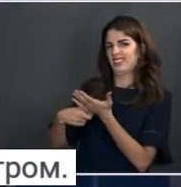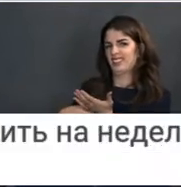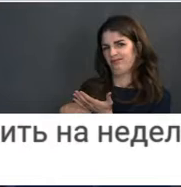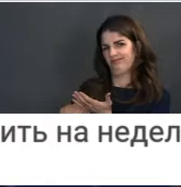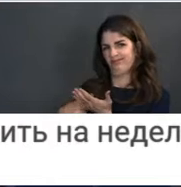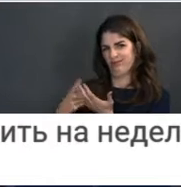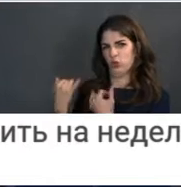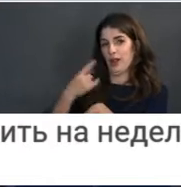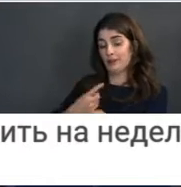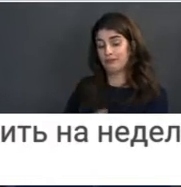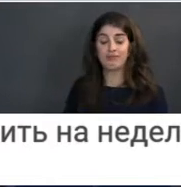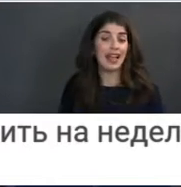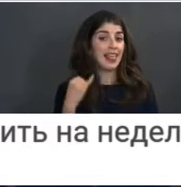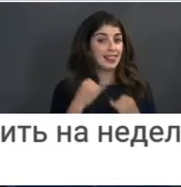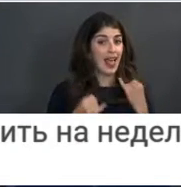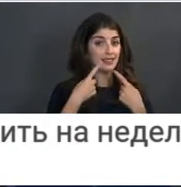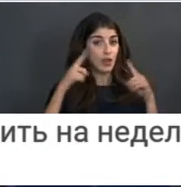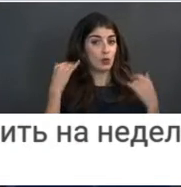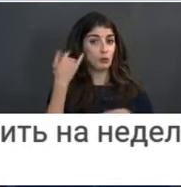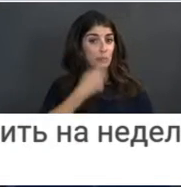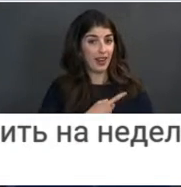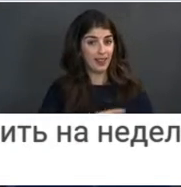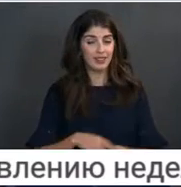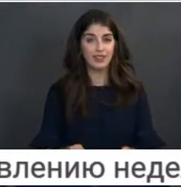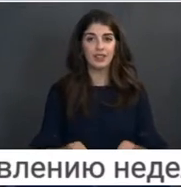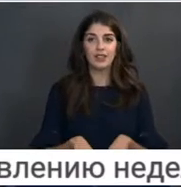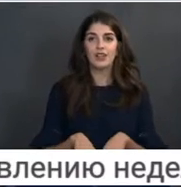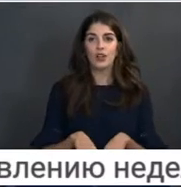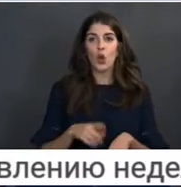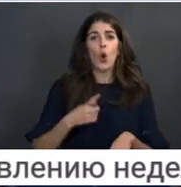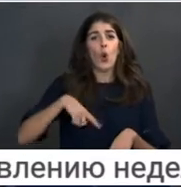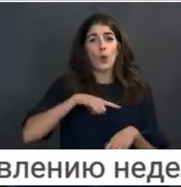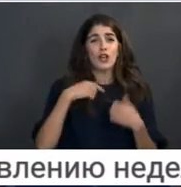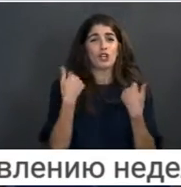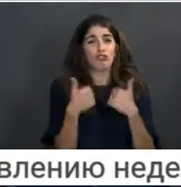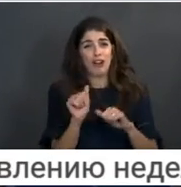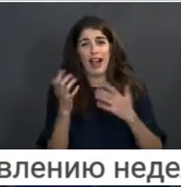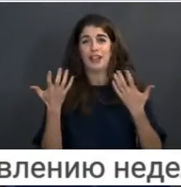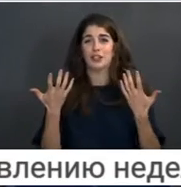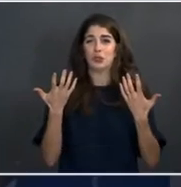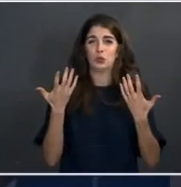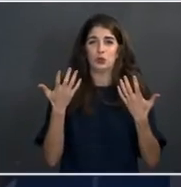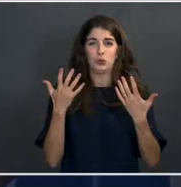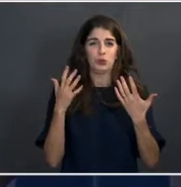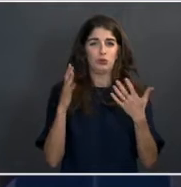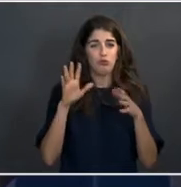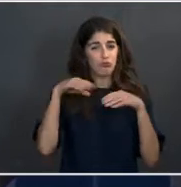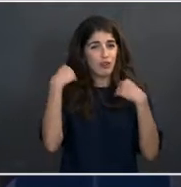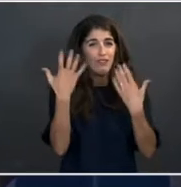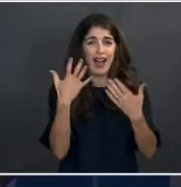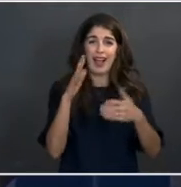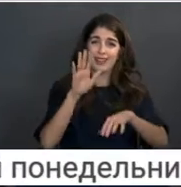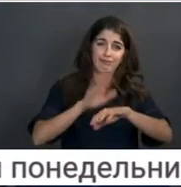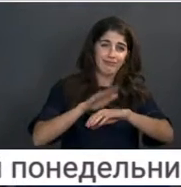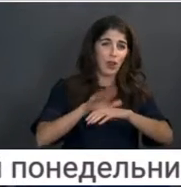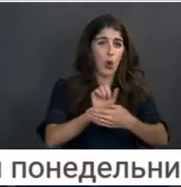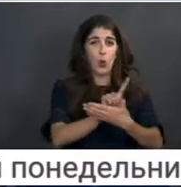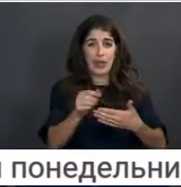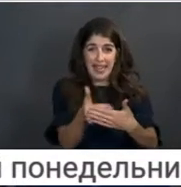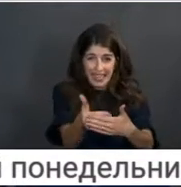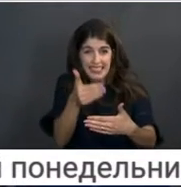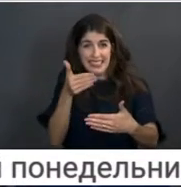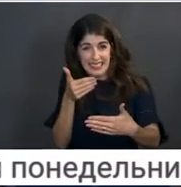this morning. Last thing, we are venturing to provide a week ahead to all of you, or return to providing a week ahead to all of you.